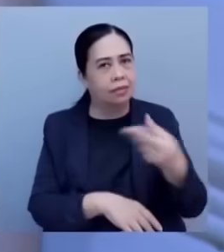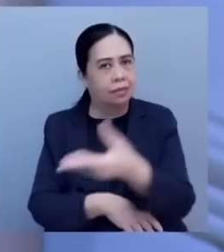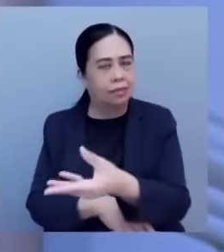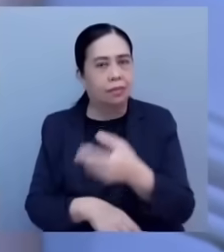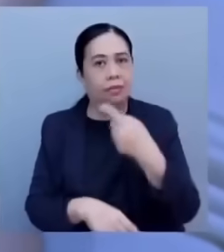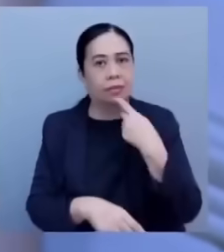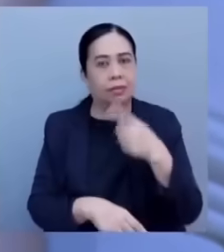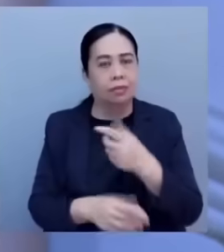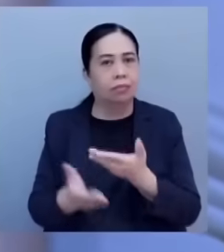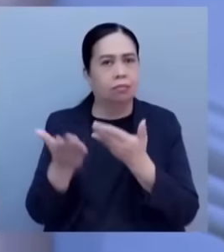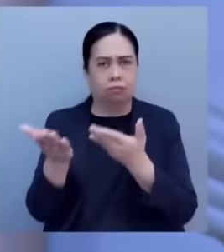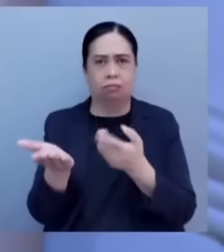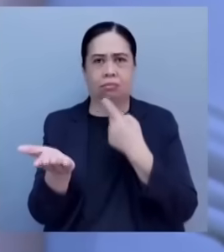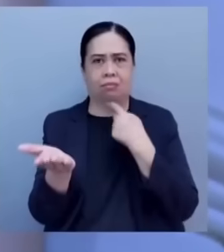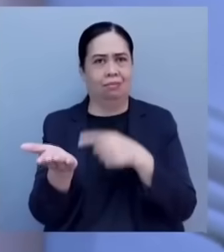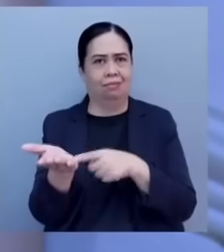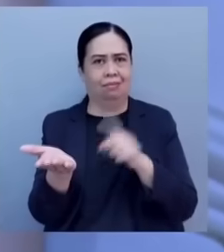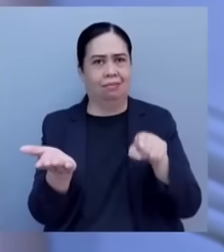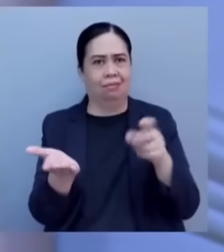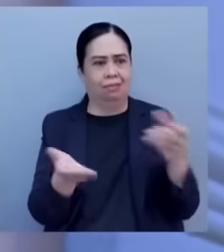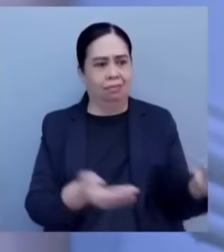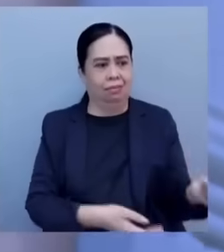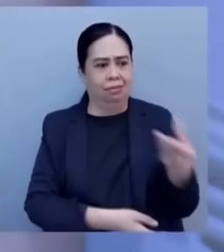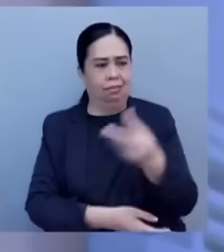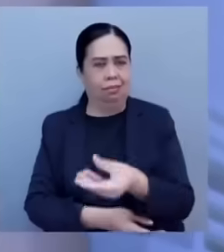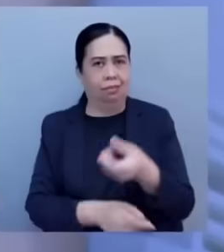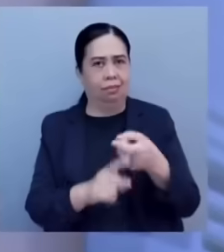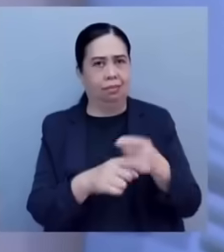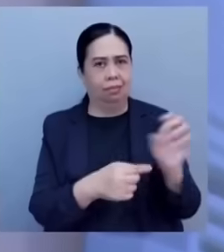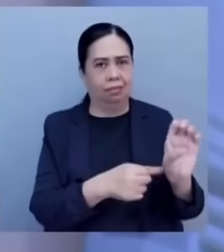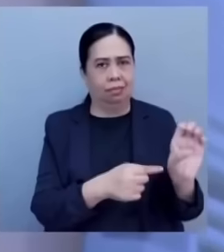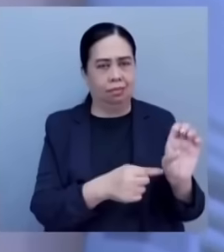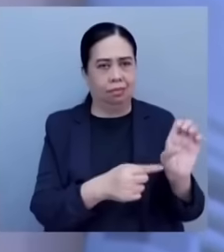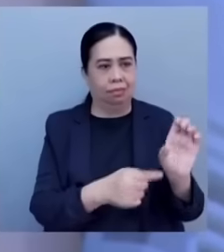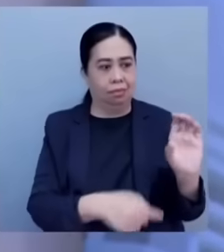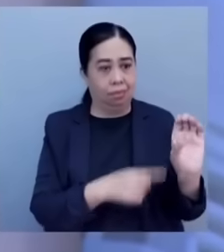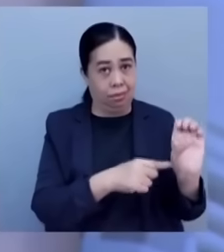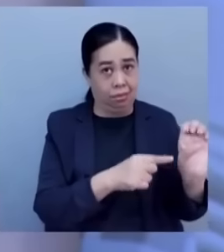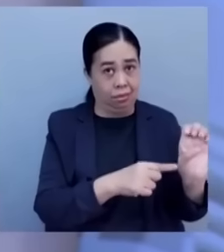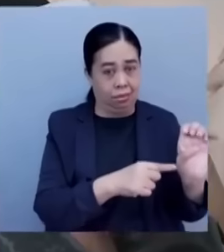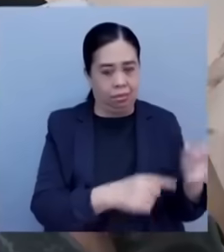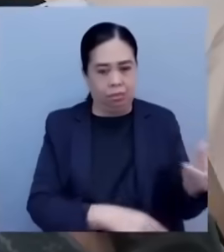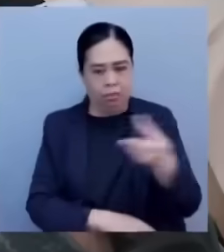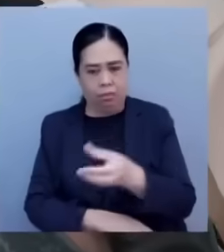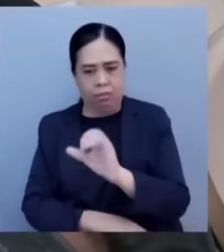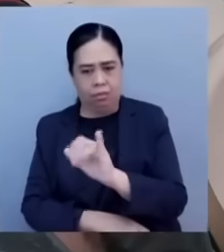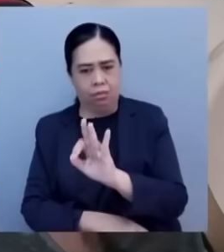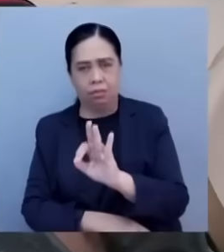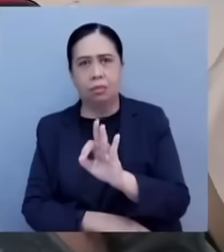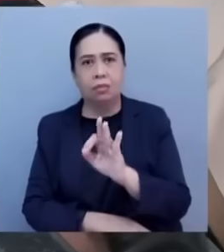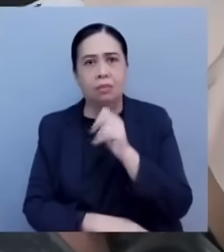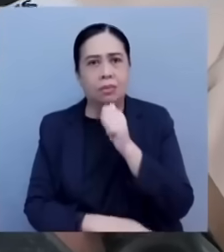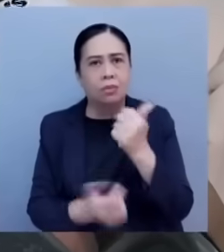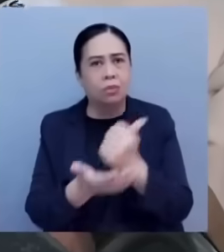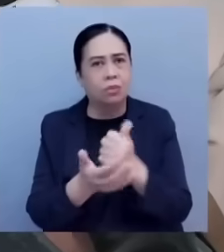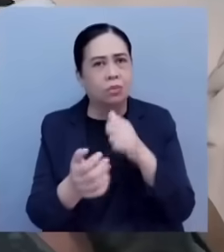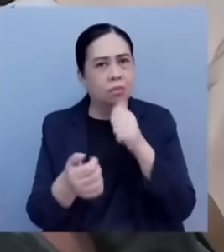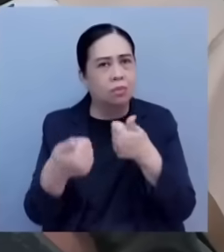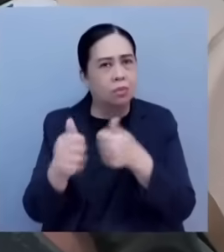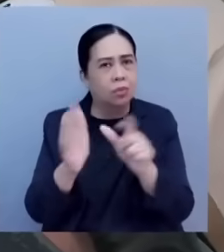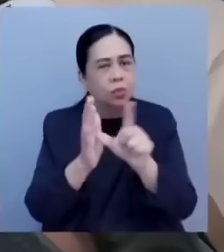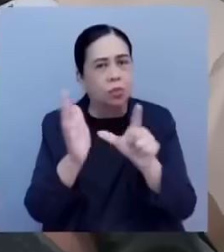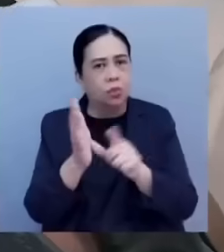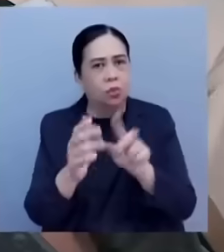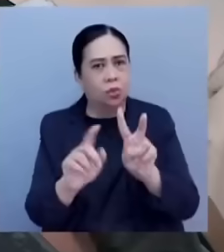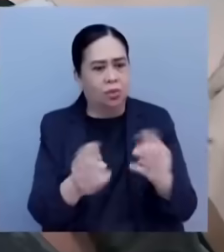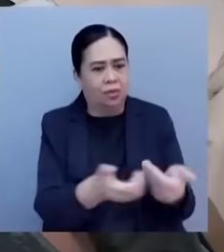petitioners, however, said the supposed transfer from contingent fund to confidential funds was not sanctioned by law, as they pertain to two completely